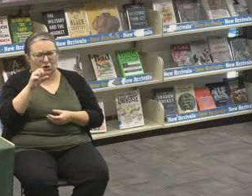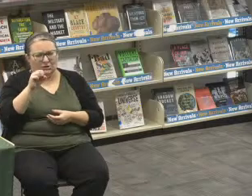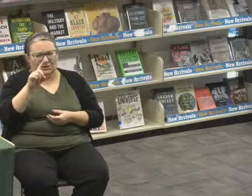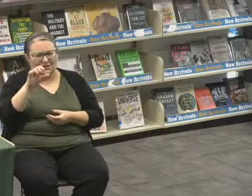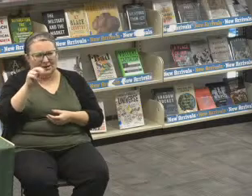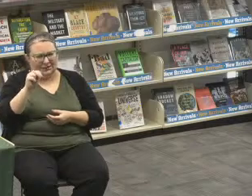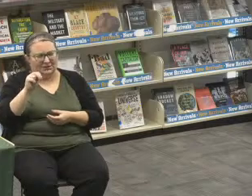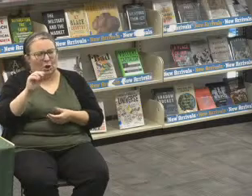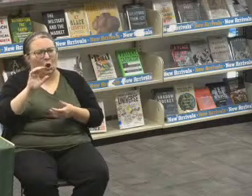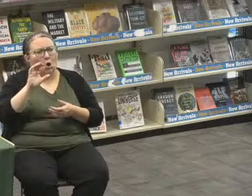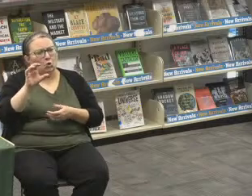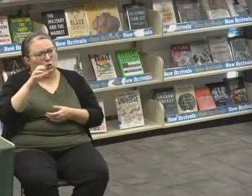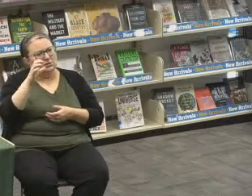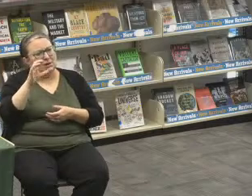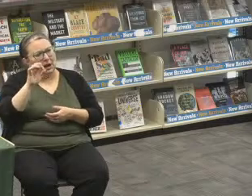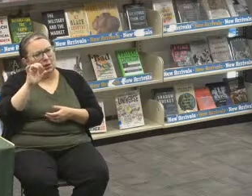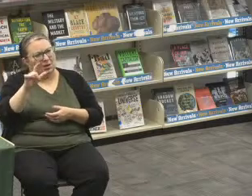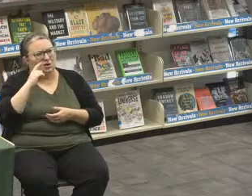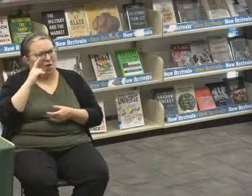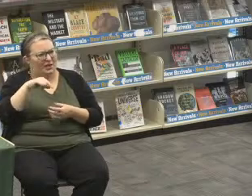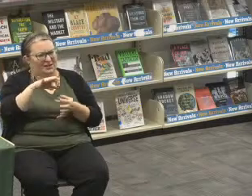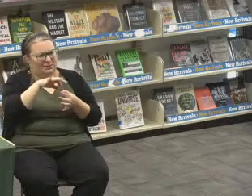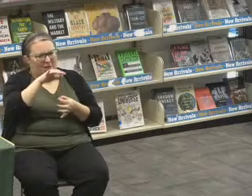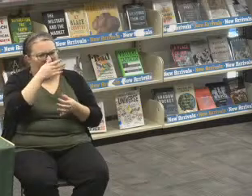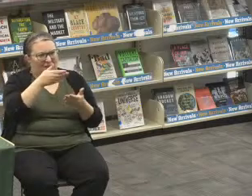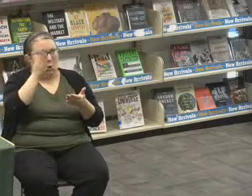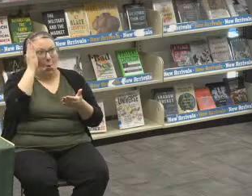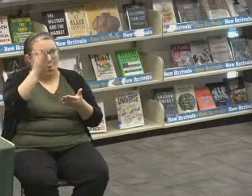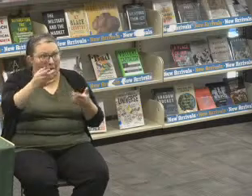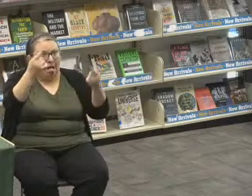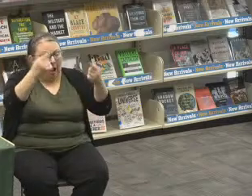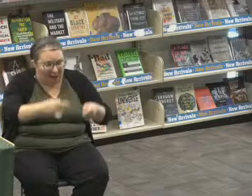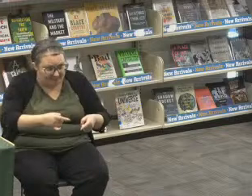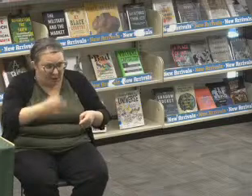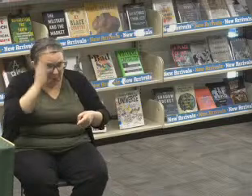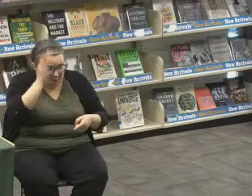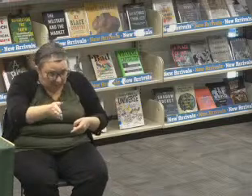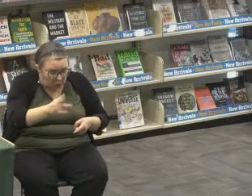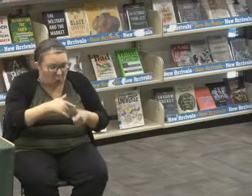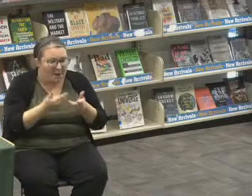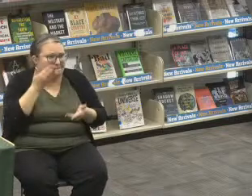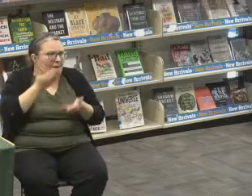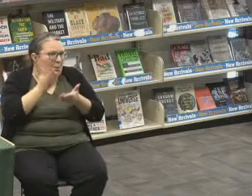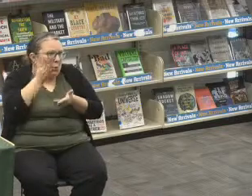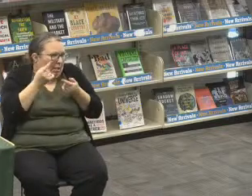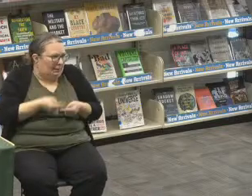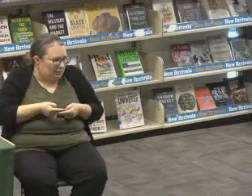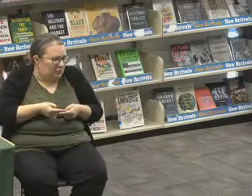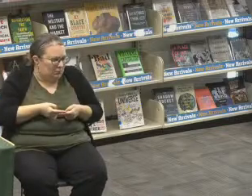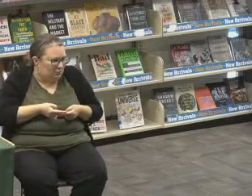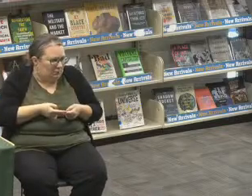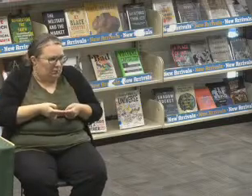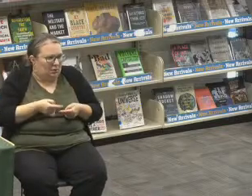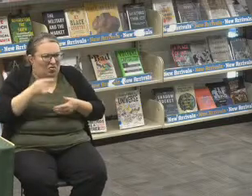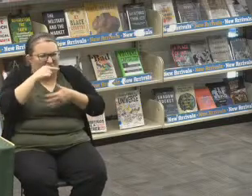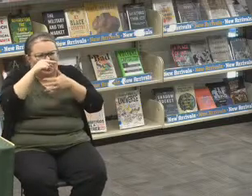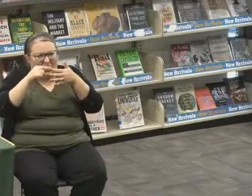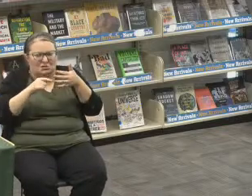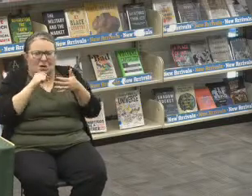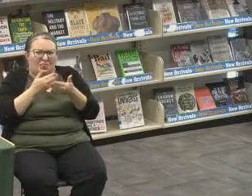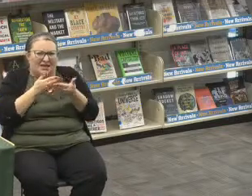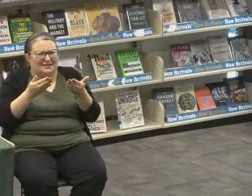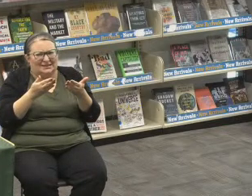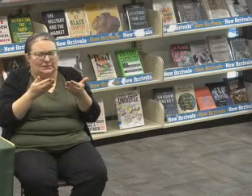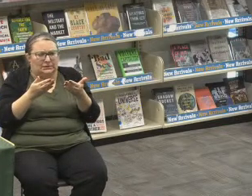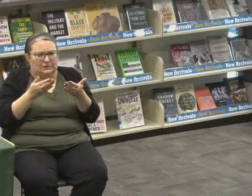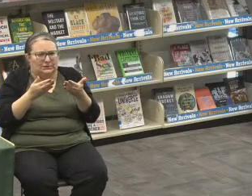Story. Like, I think he's like, are these the spirits of things that will be or that might be? And these are not things that are